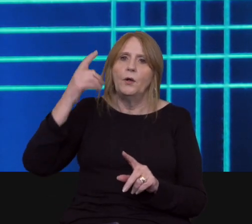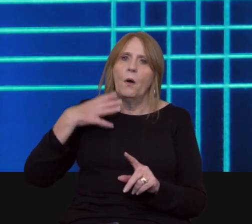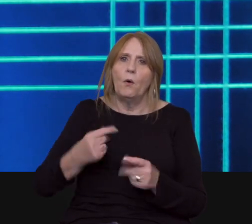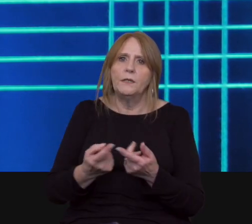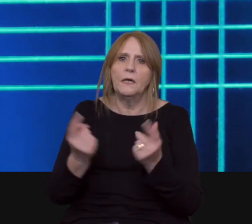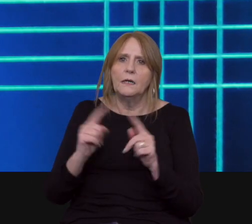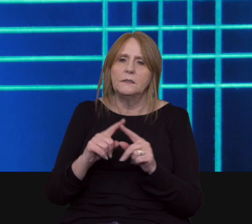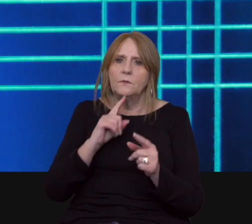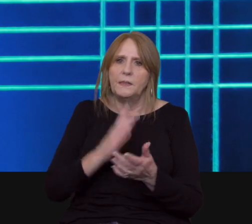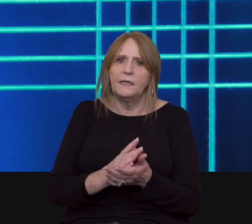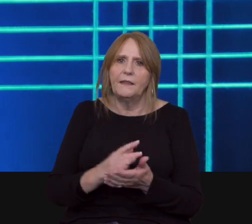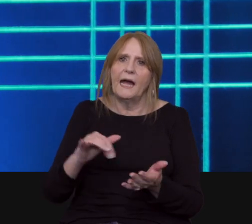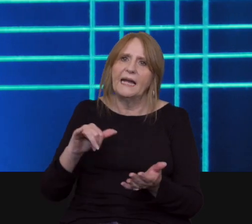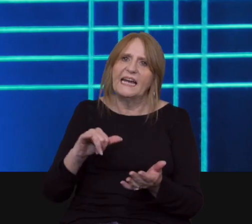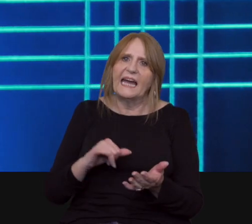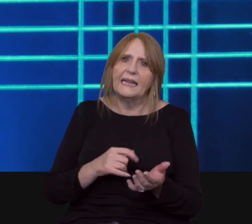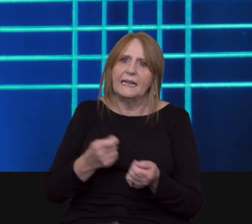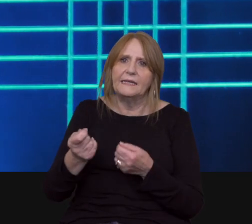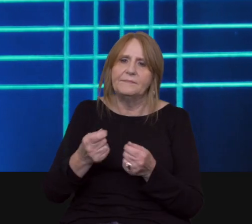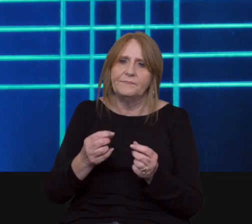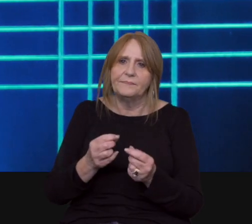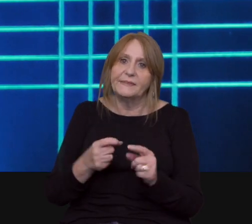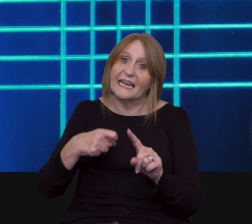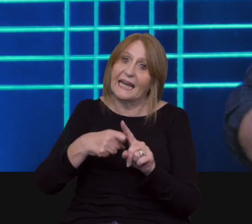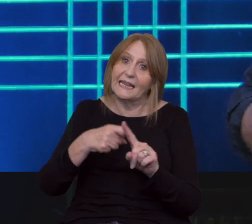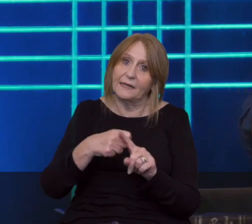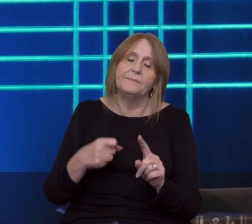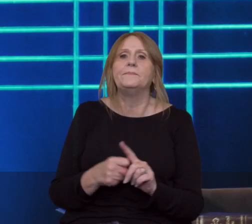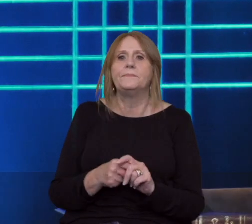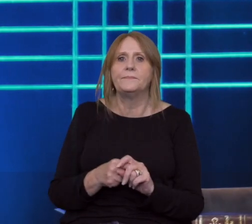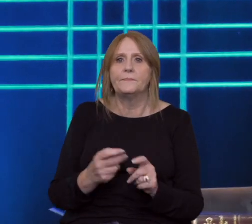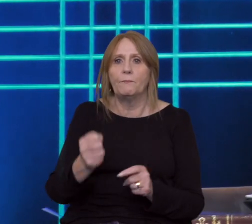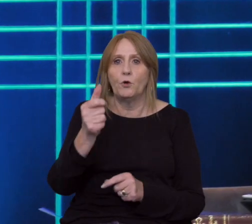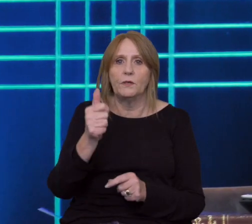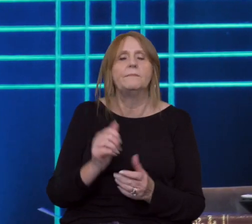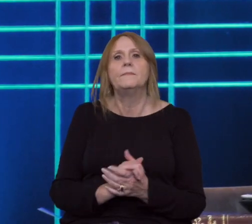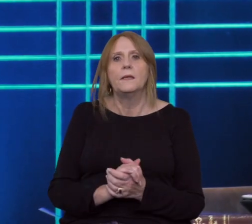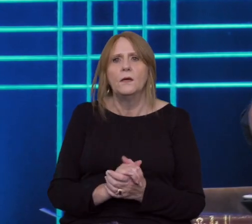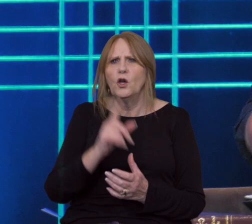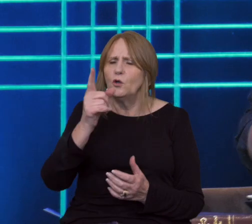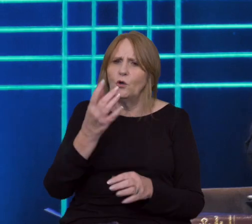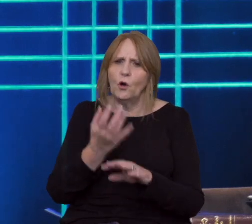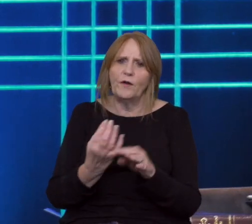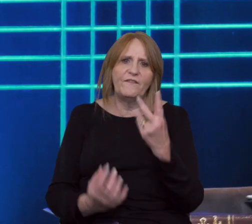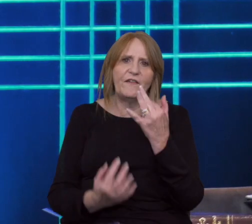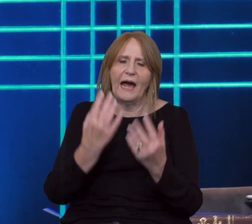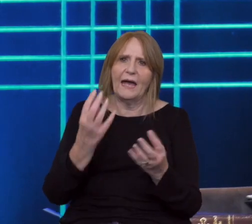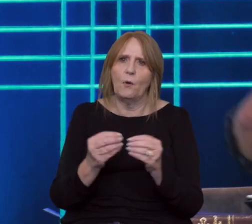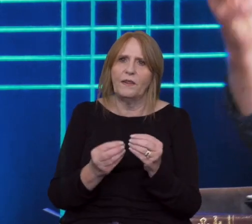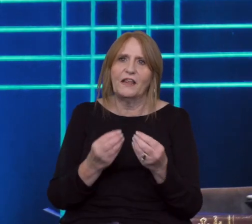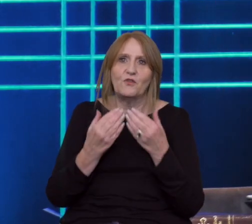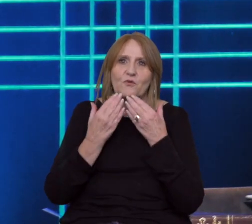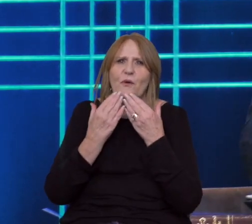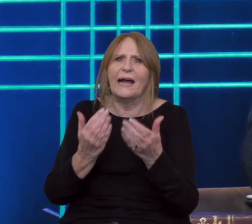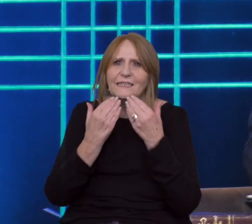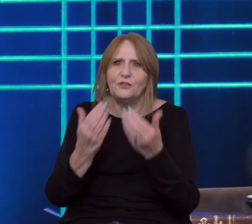that He can drop you in somewhere. He can set your heart on fire. You're on fire with gratitude. You realize God saved me.